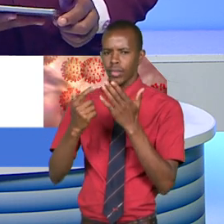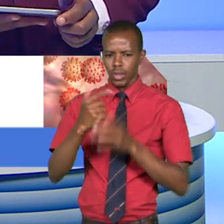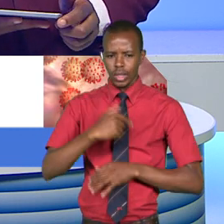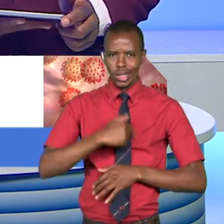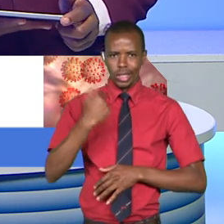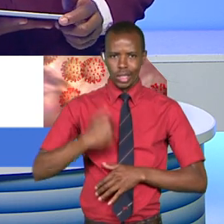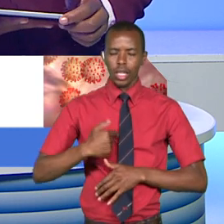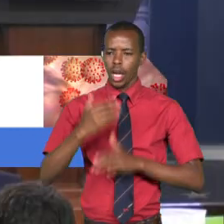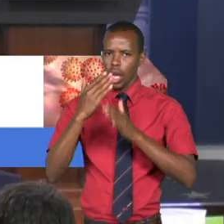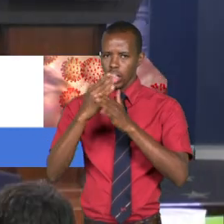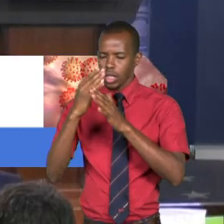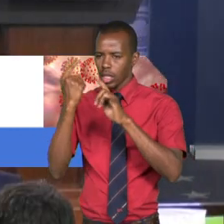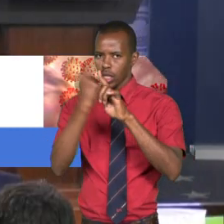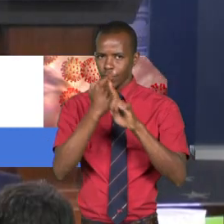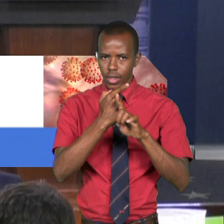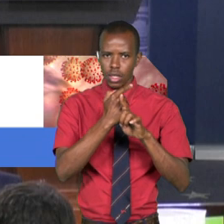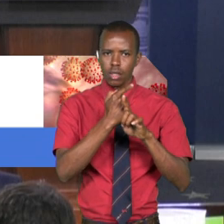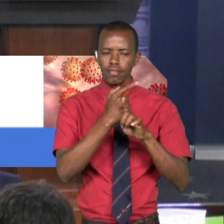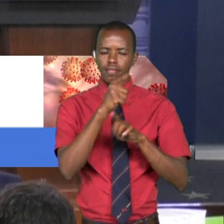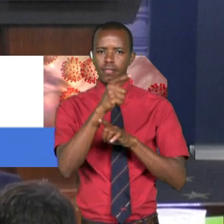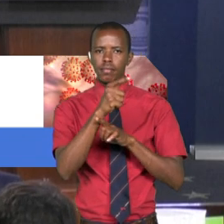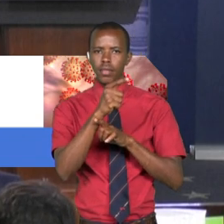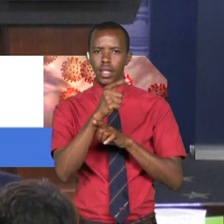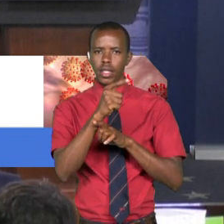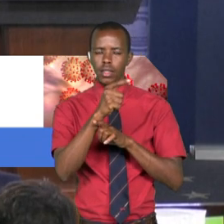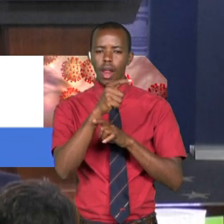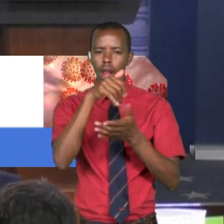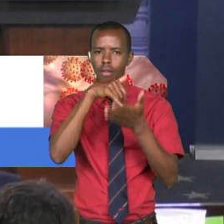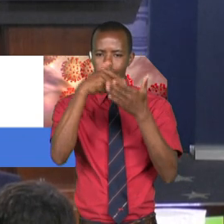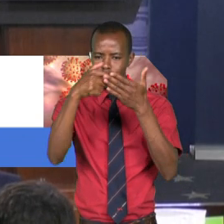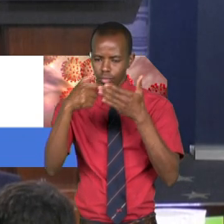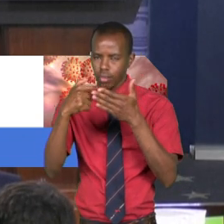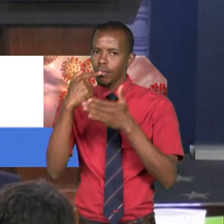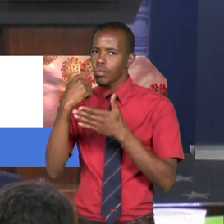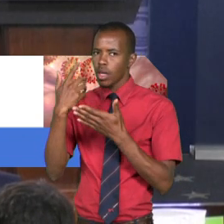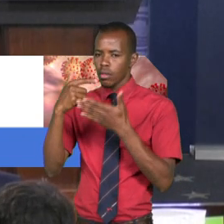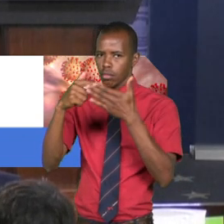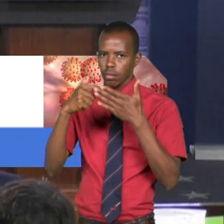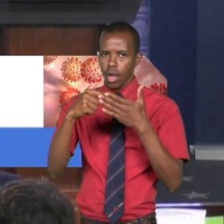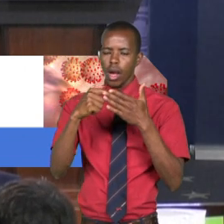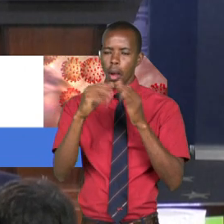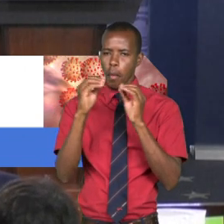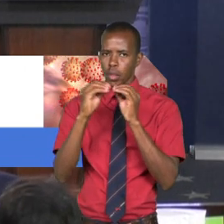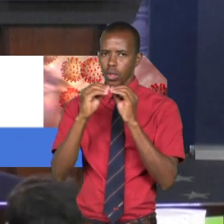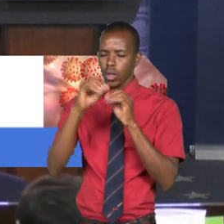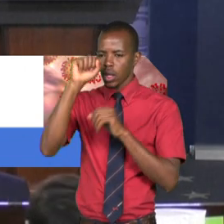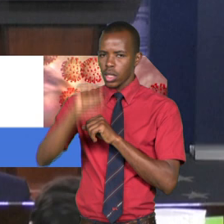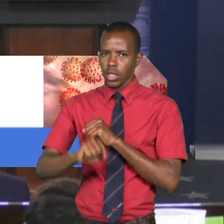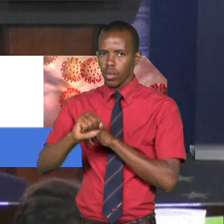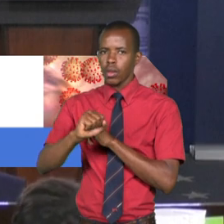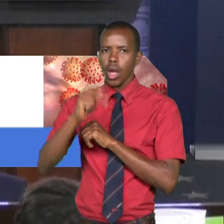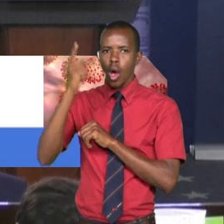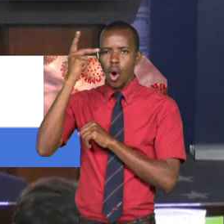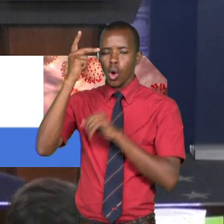and shared coordination and cooperation on that front will be part of the discussion. Psaki also discussed Biden next month with South Korea's President